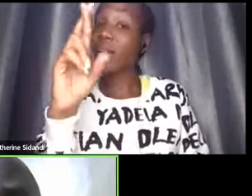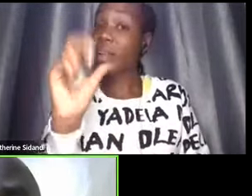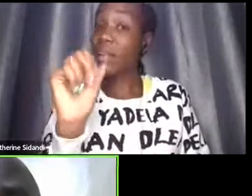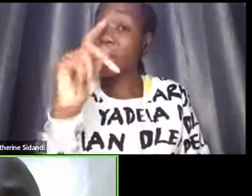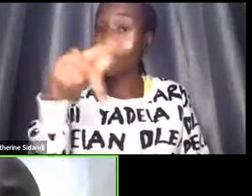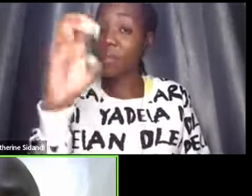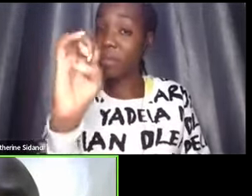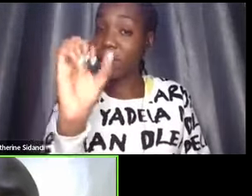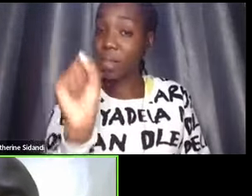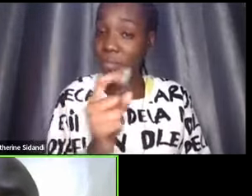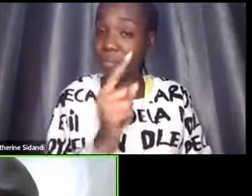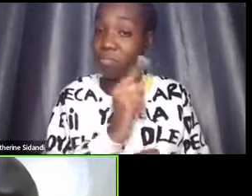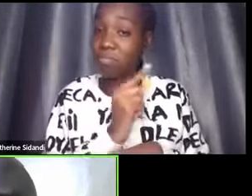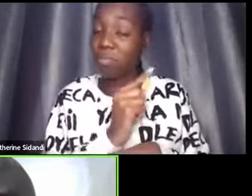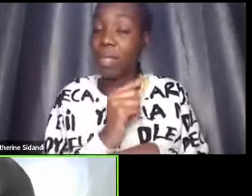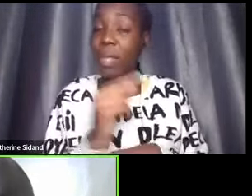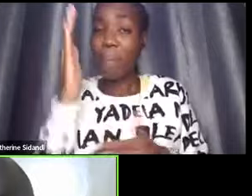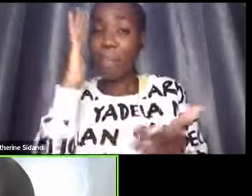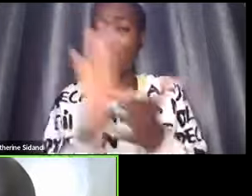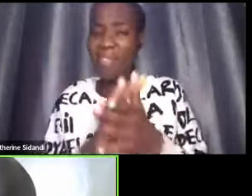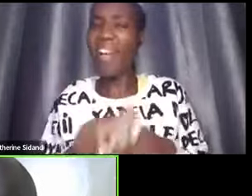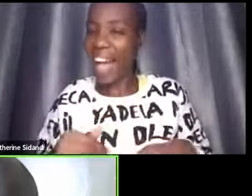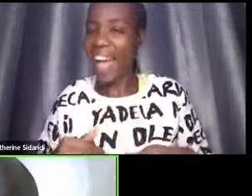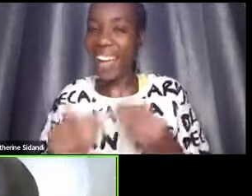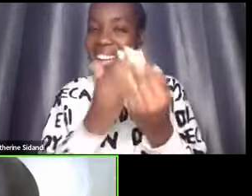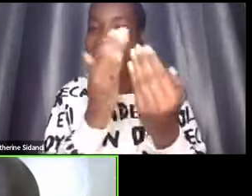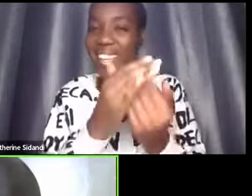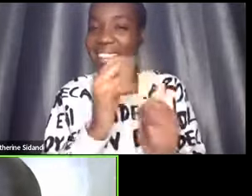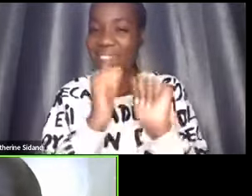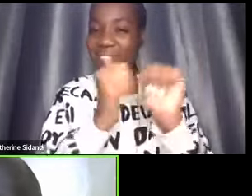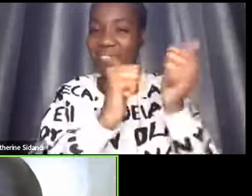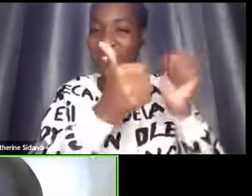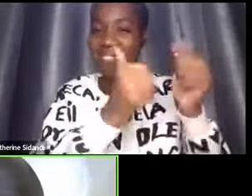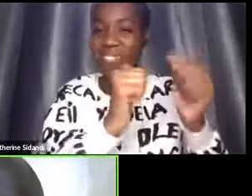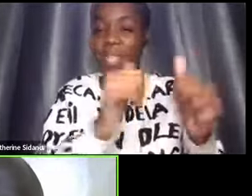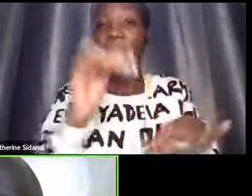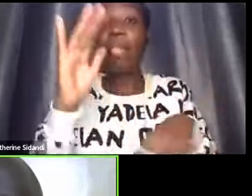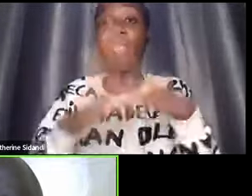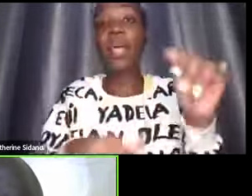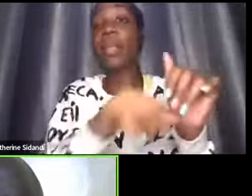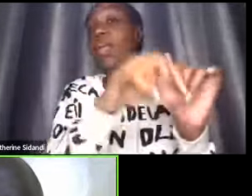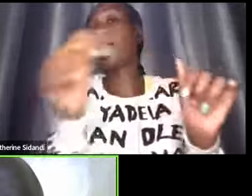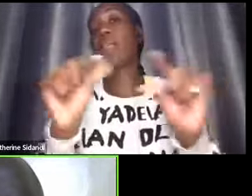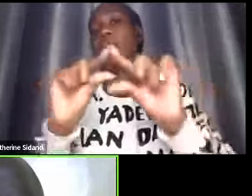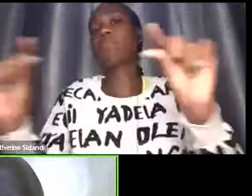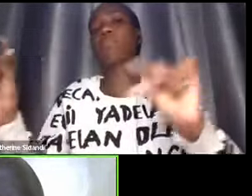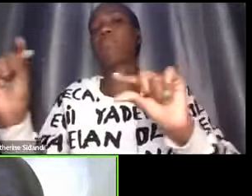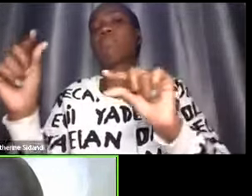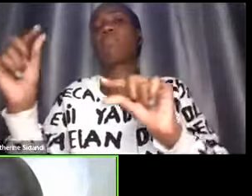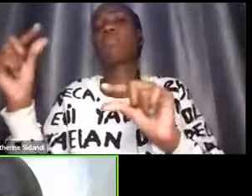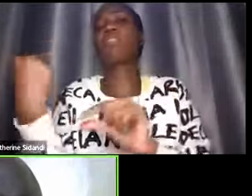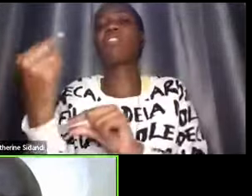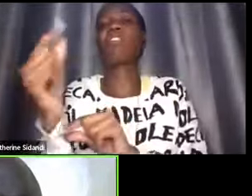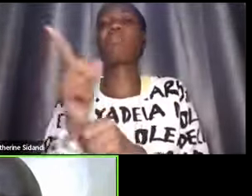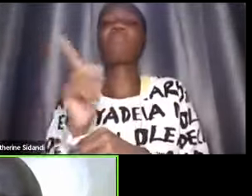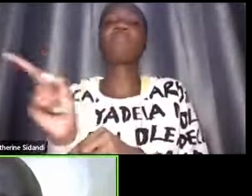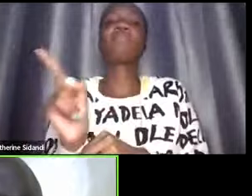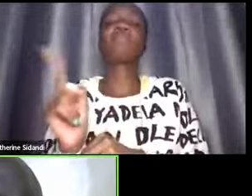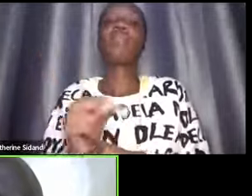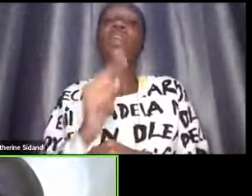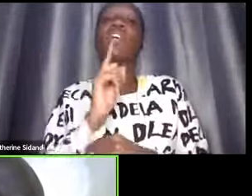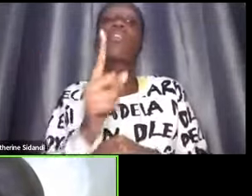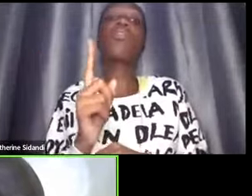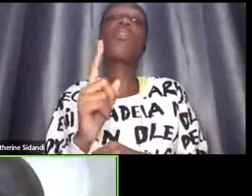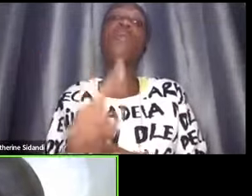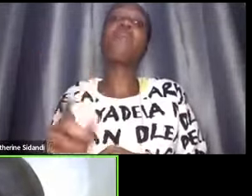that they are being better treated than the one that is receiving cucumber. I want you to see how the one that is receiving cucumber